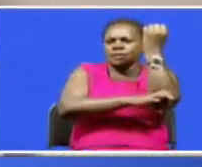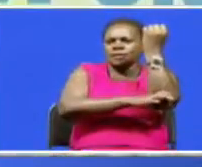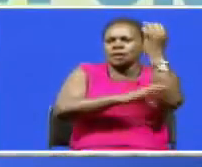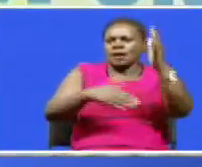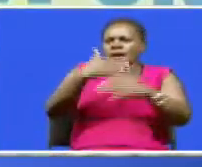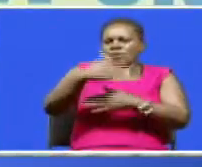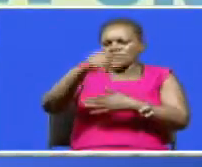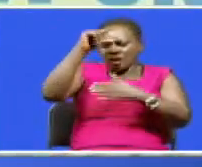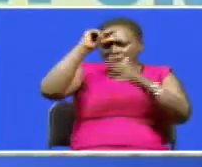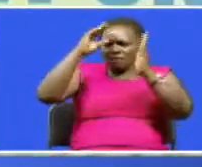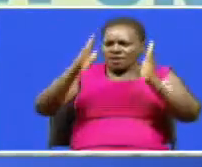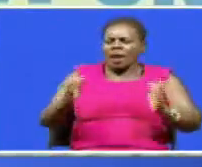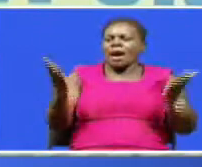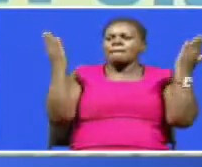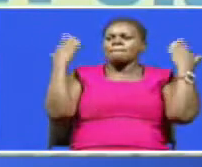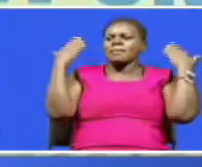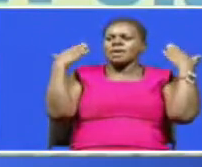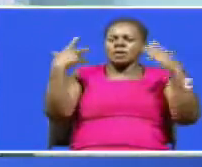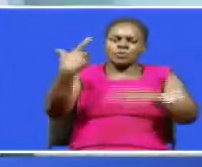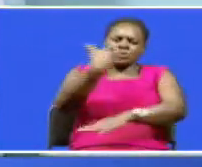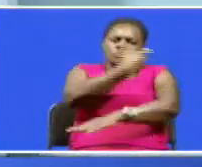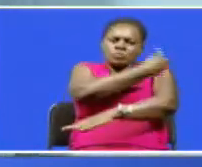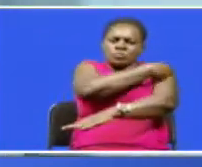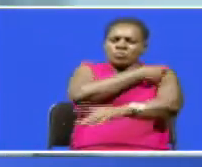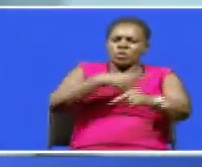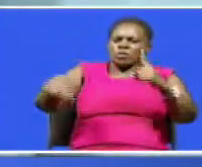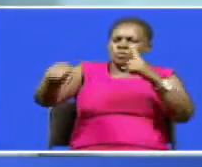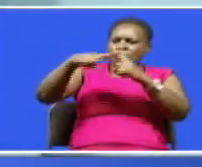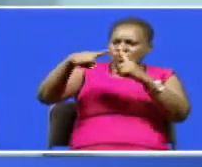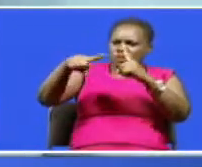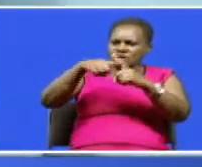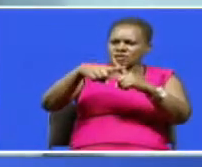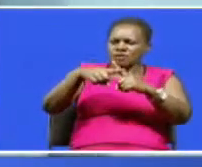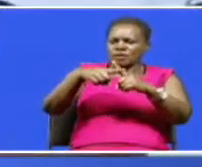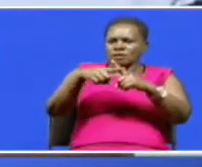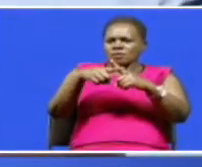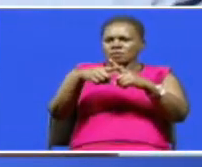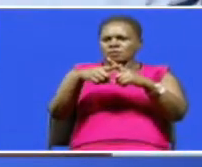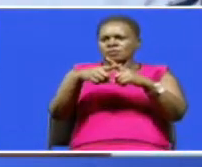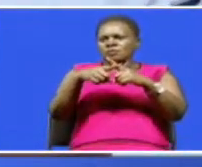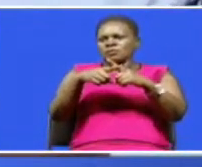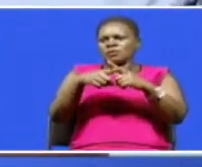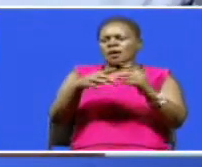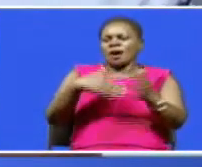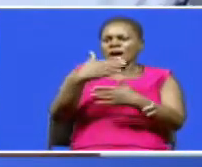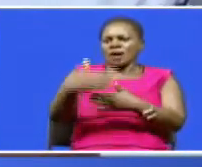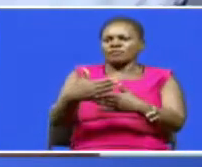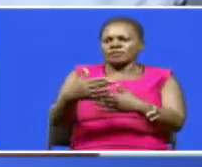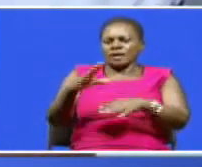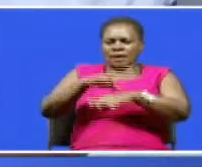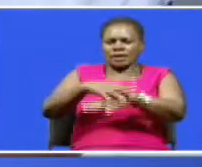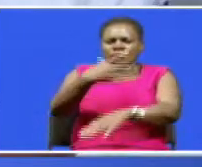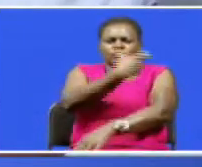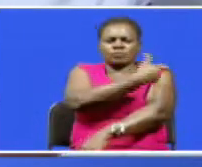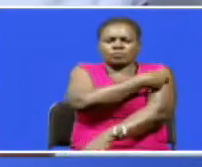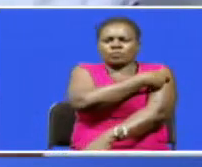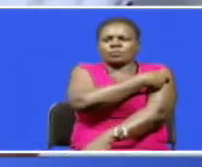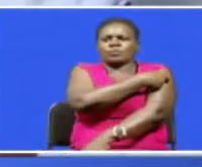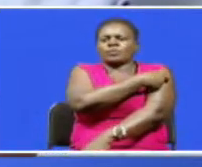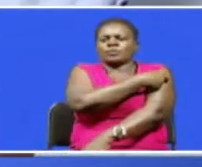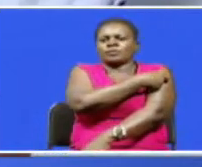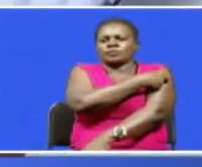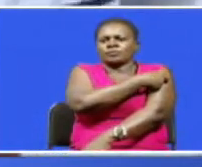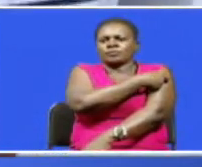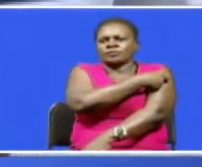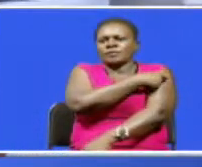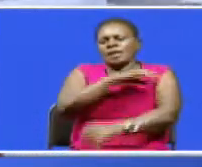after Meru Governor Kiraitu Murungi tested positive for COVID-19, even after receiving his first jab of AstraZeneca